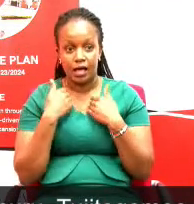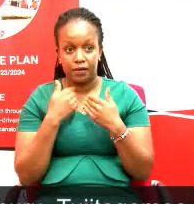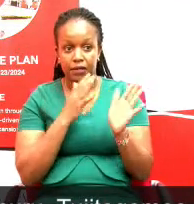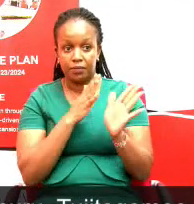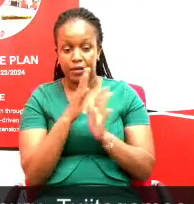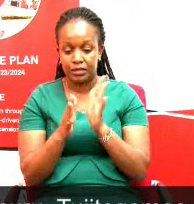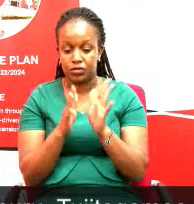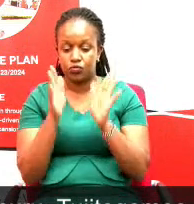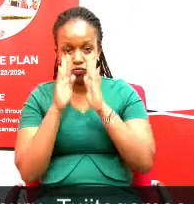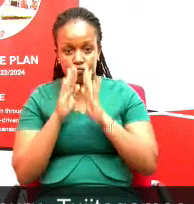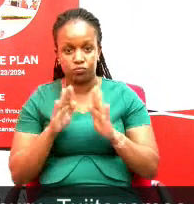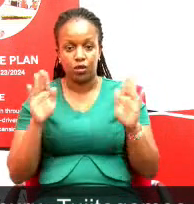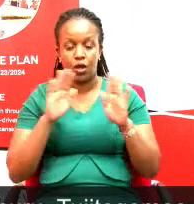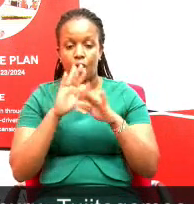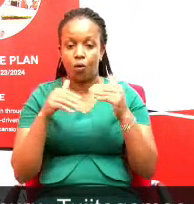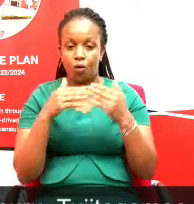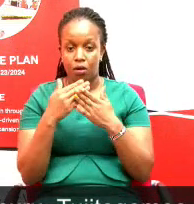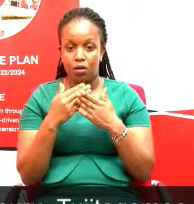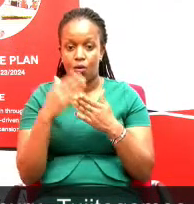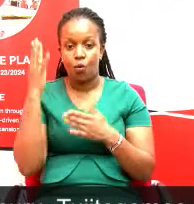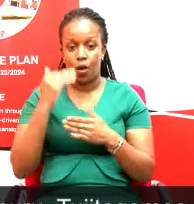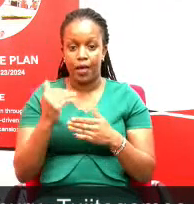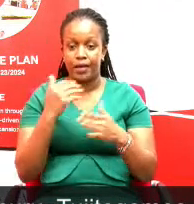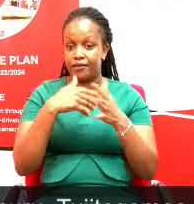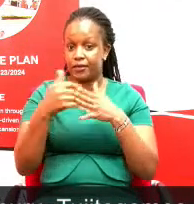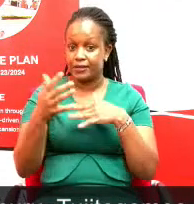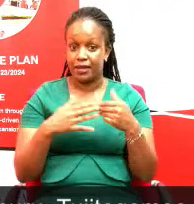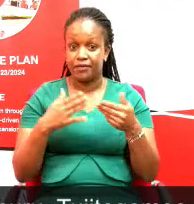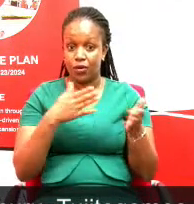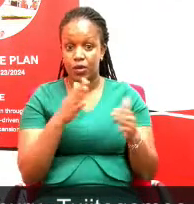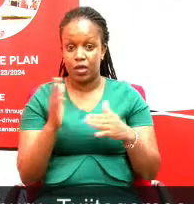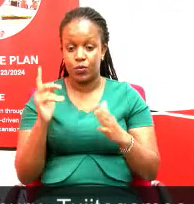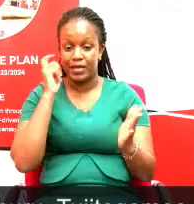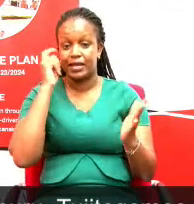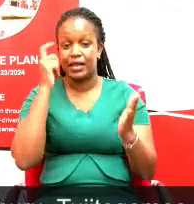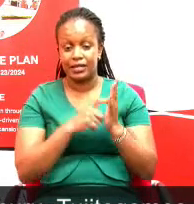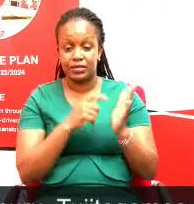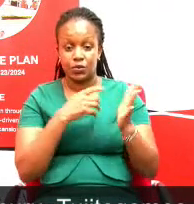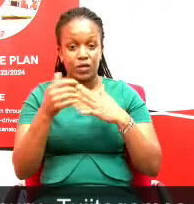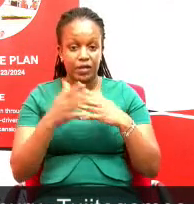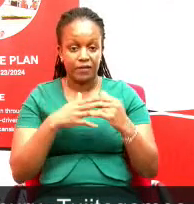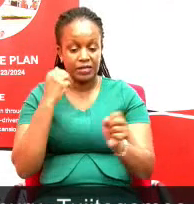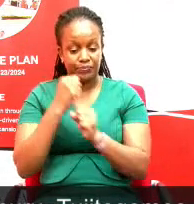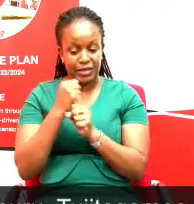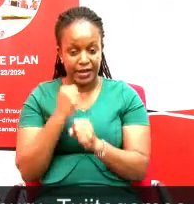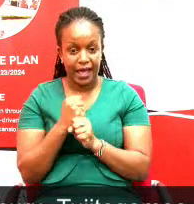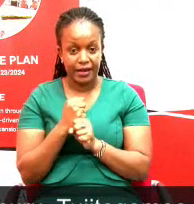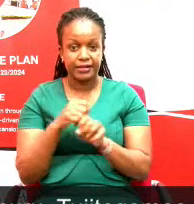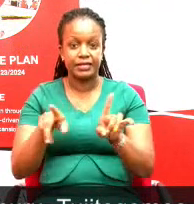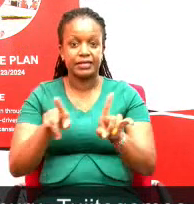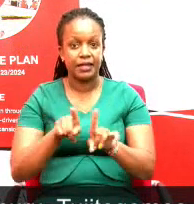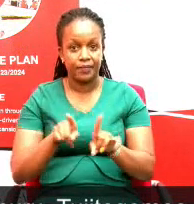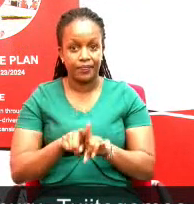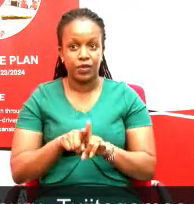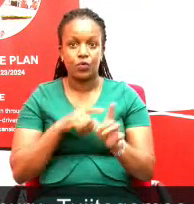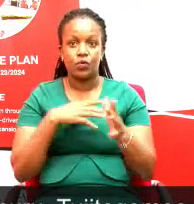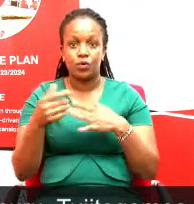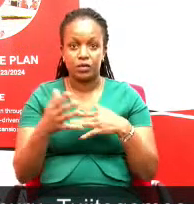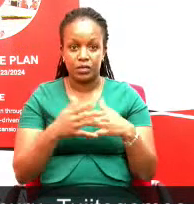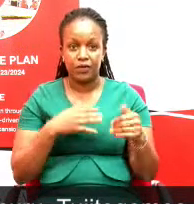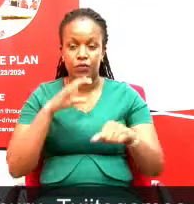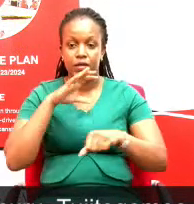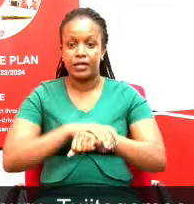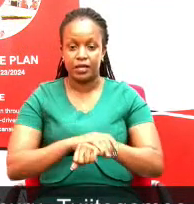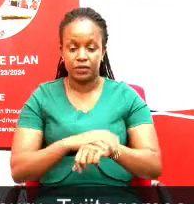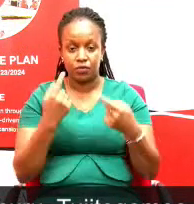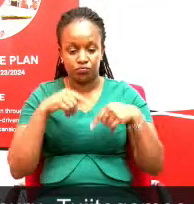cases. Because in whatever way, we rather would realize whatever is due to us, and then we get maximum compliance for